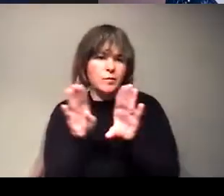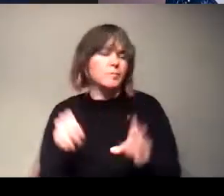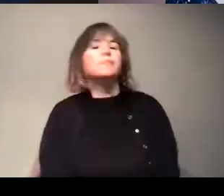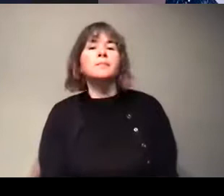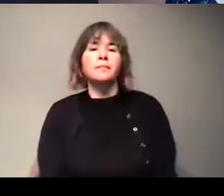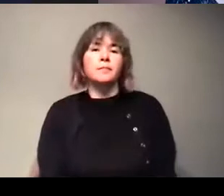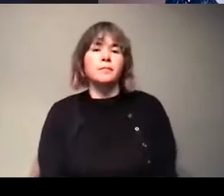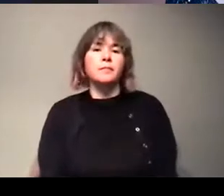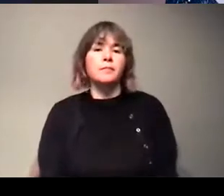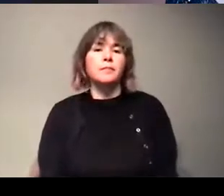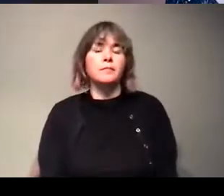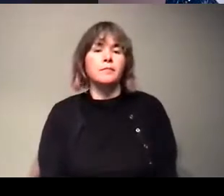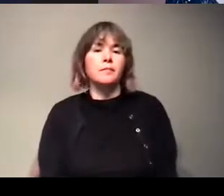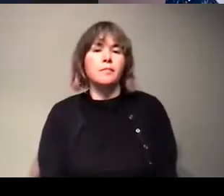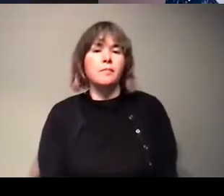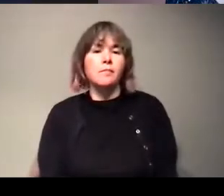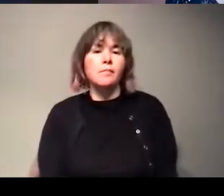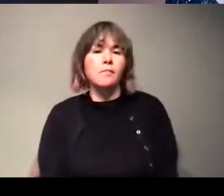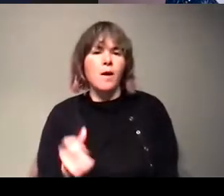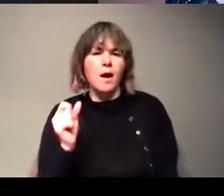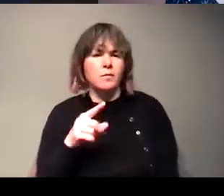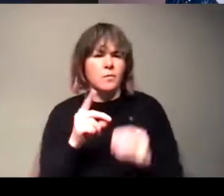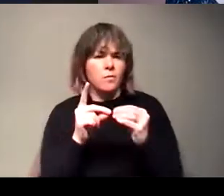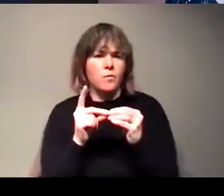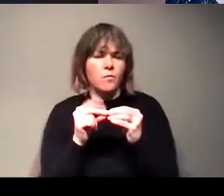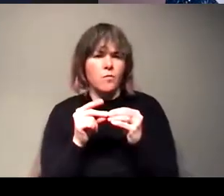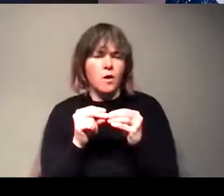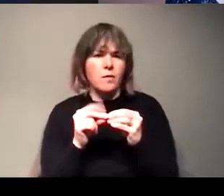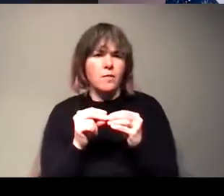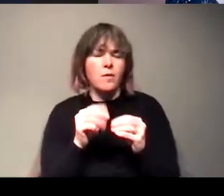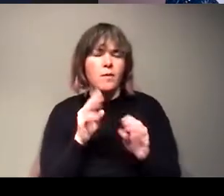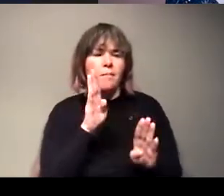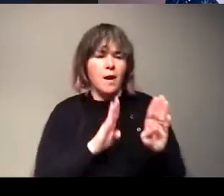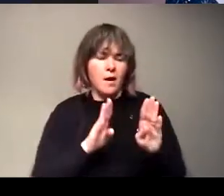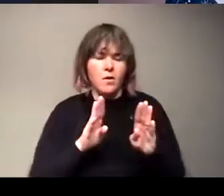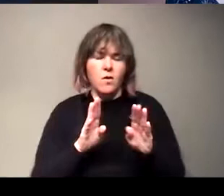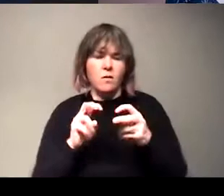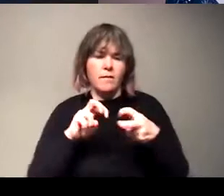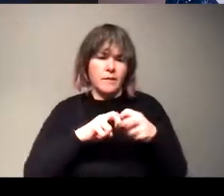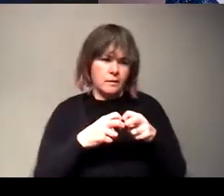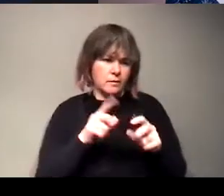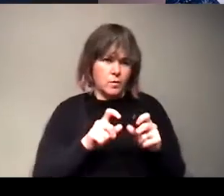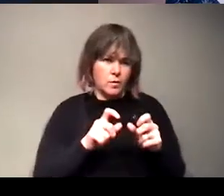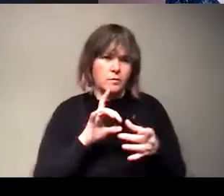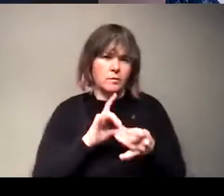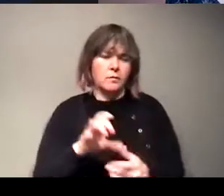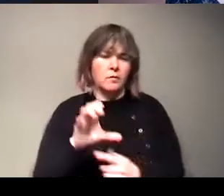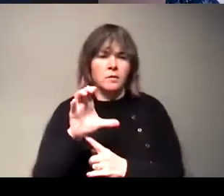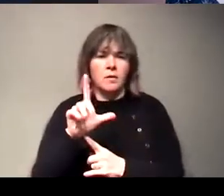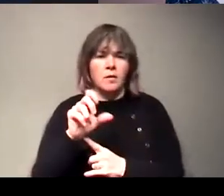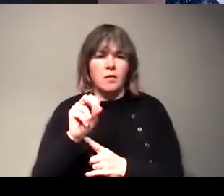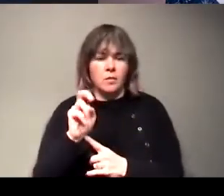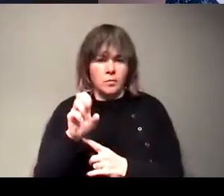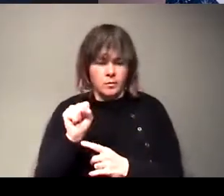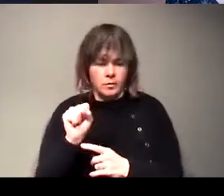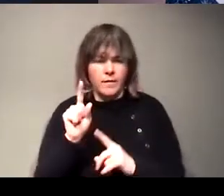to ask one more combo biophysics question regarding the clones. So the question that came